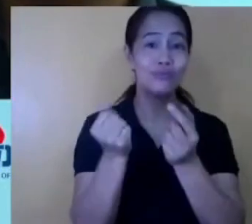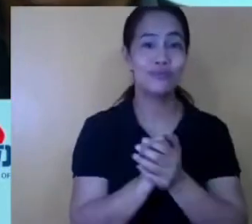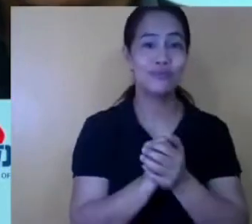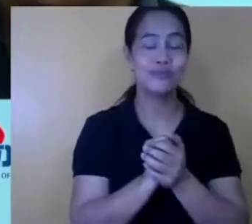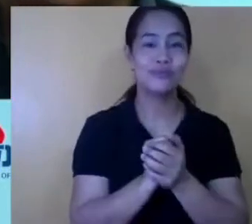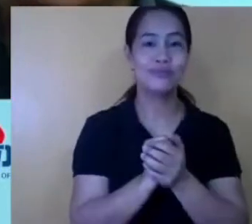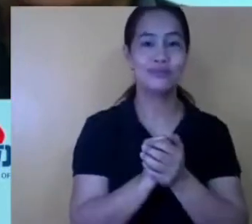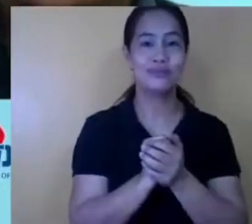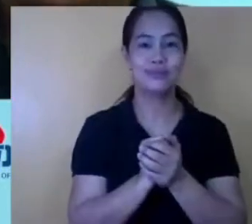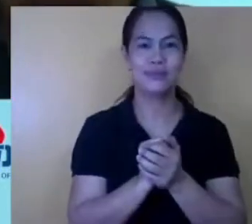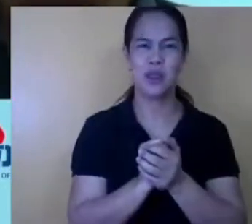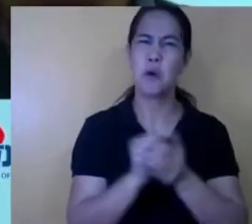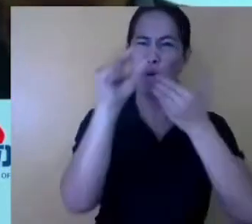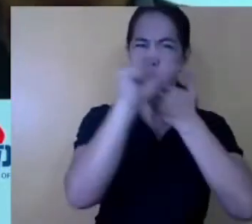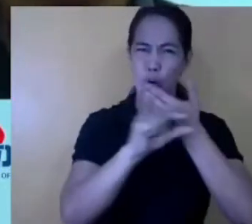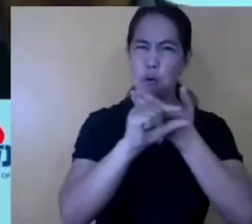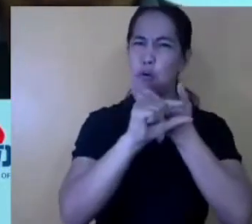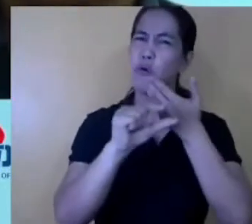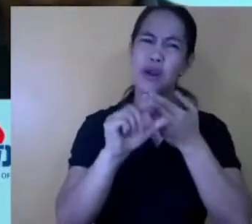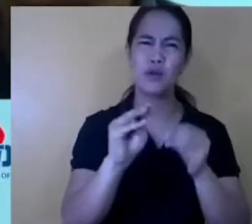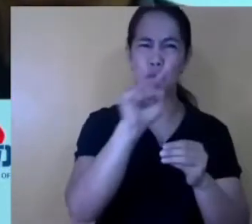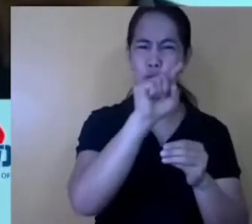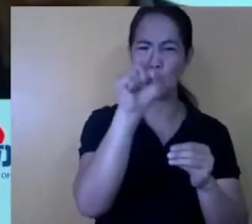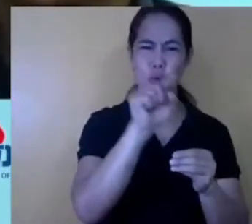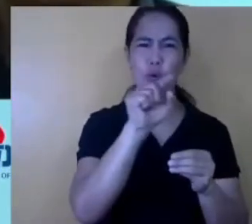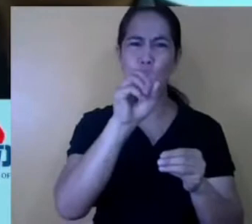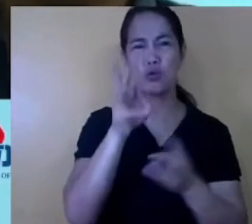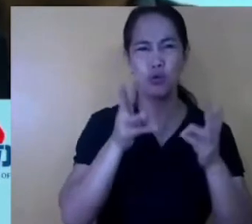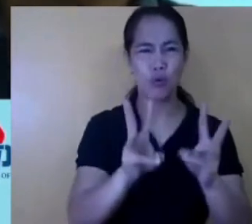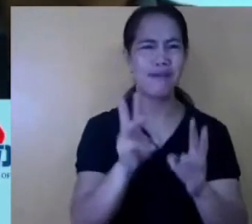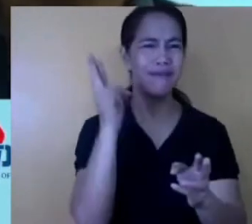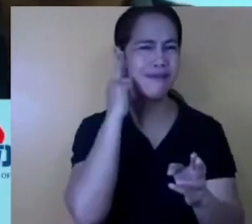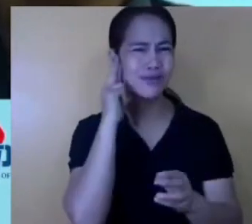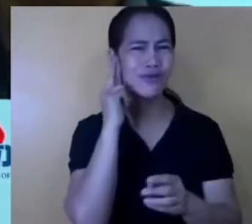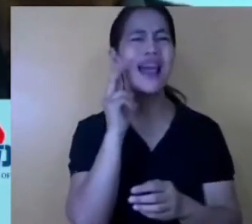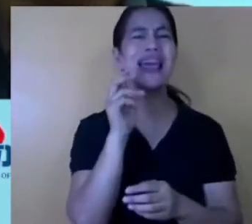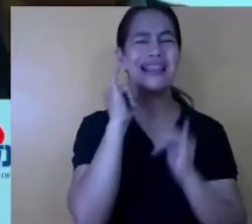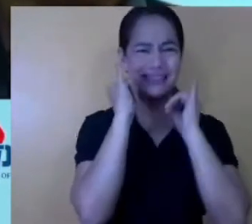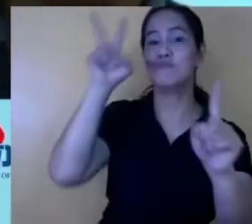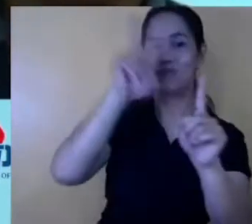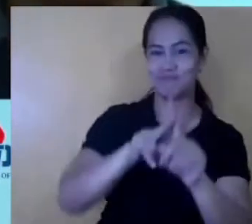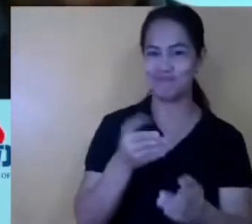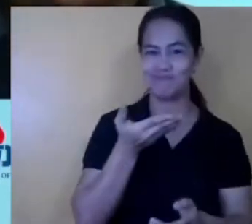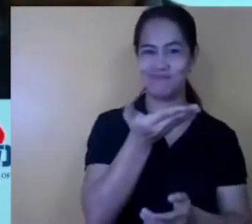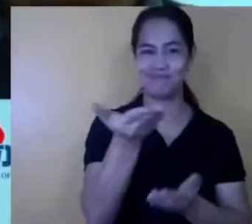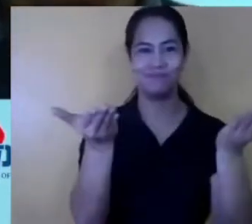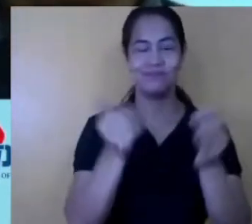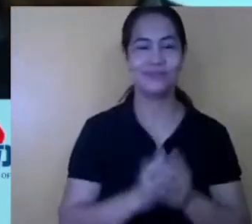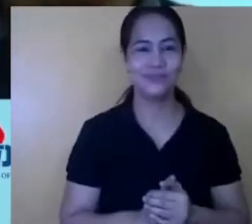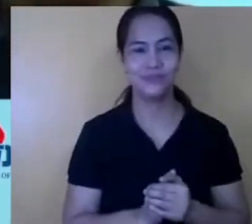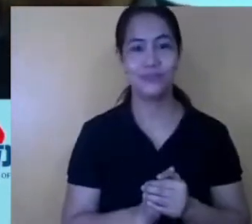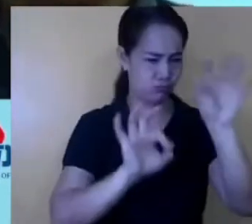Google Meet or Zoom or two-way radio instruction. This will apply to you. If this option is